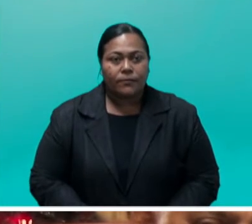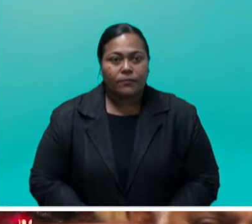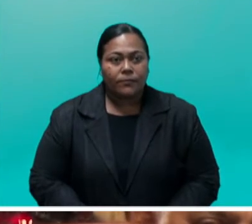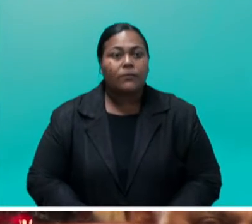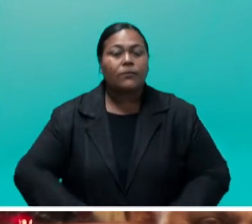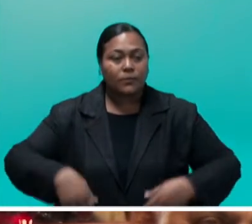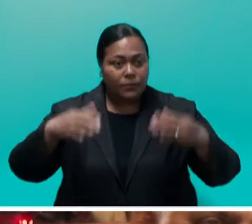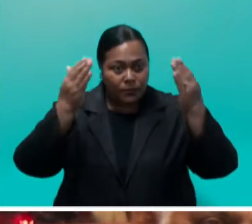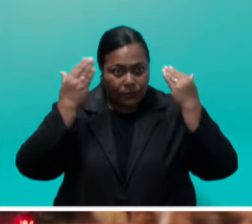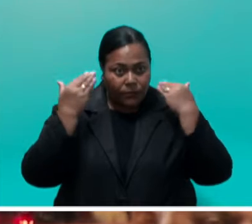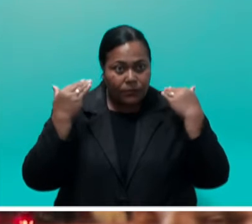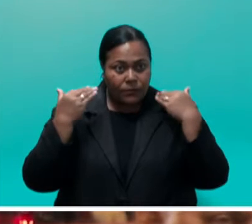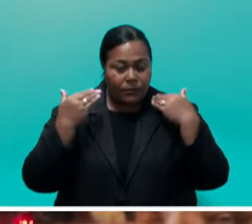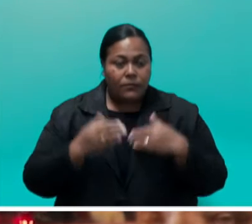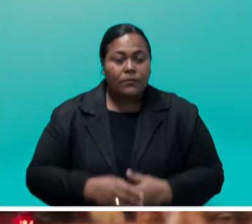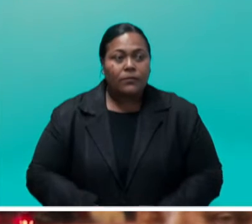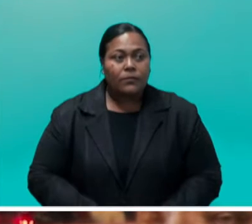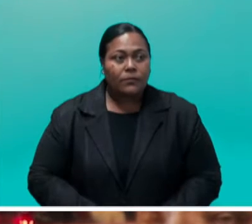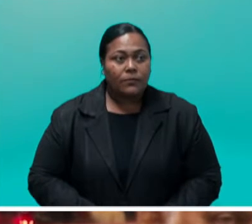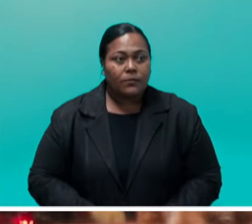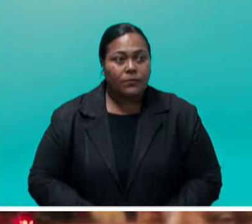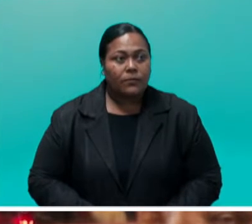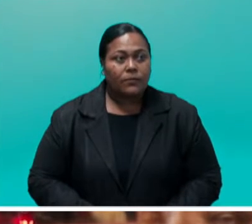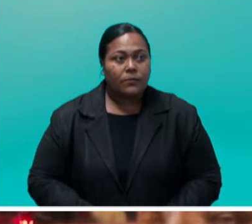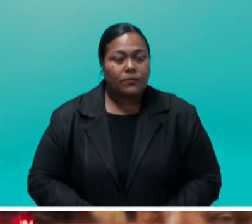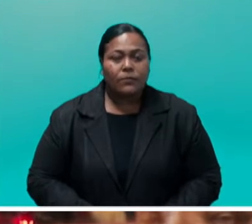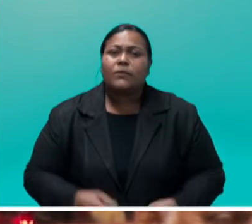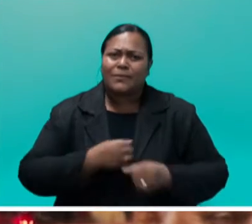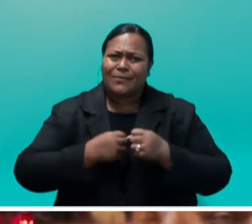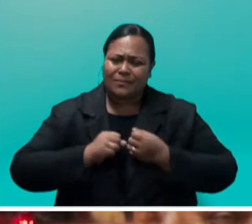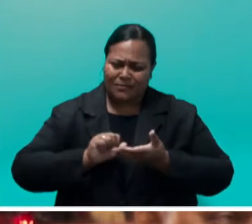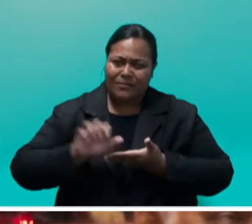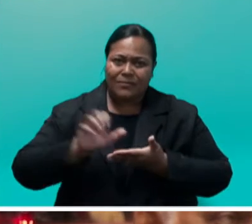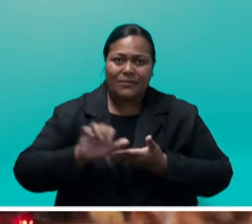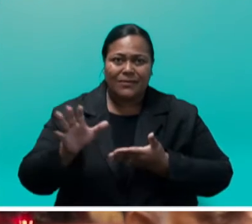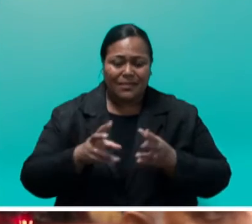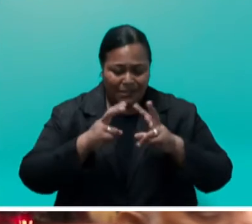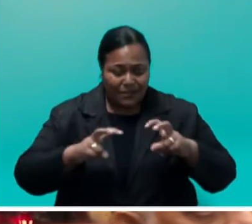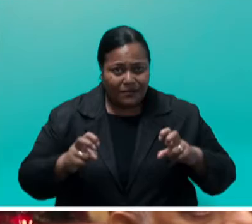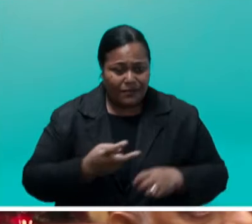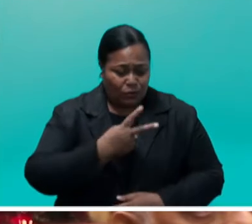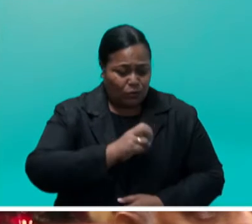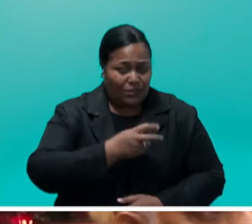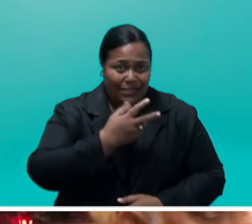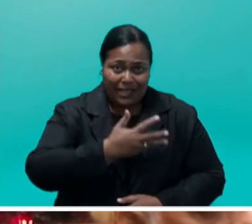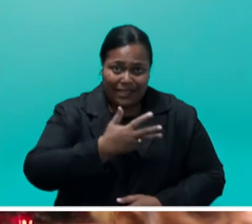sir, the Household Income and Expenditure Survey for the period 2019 to